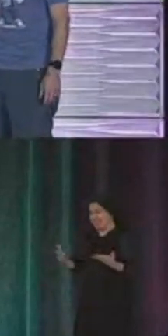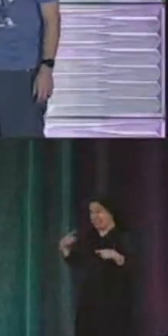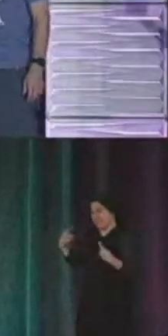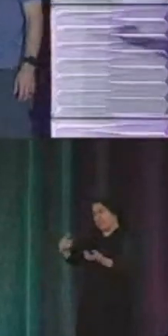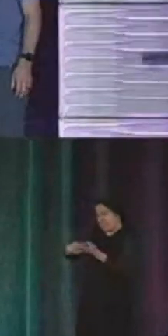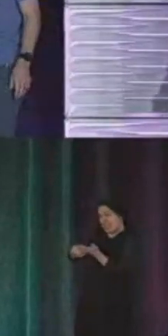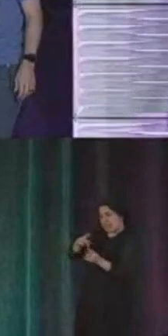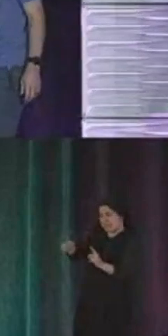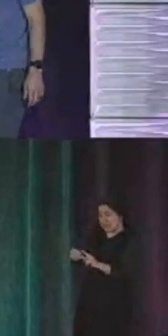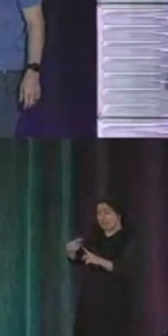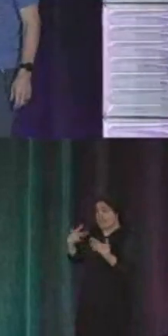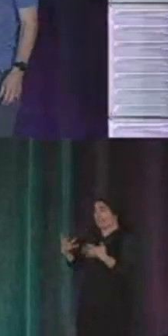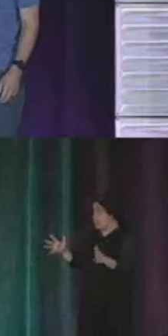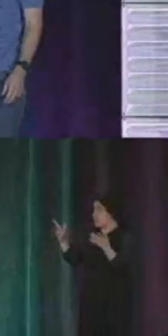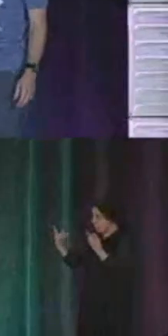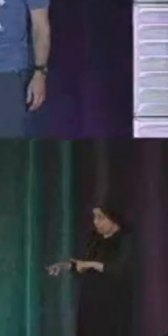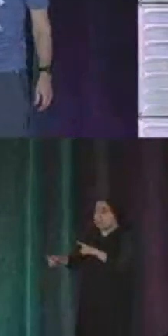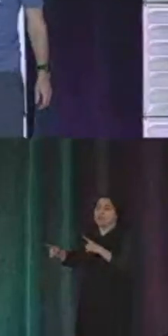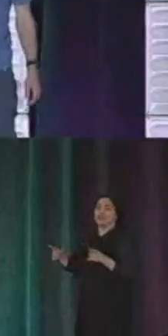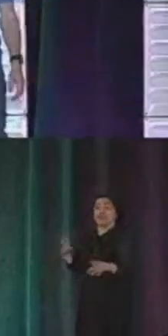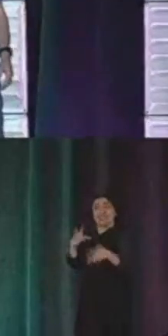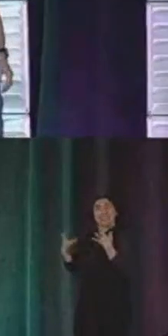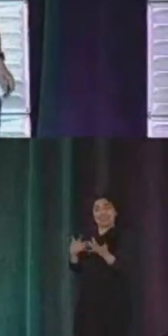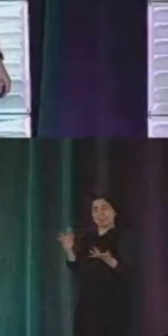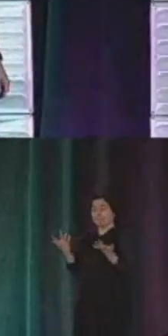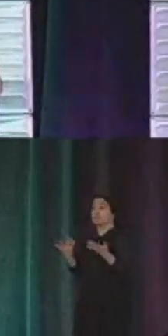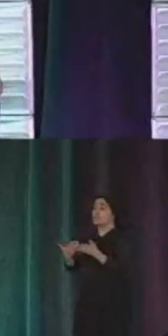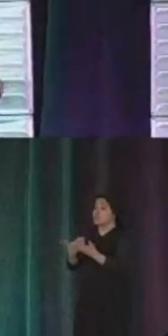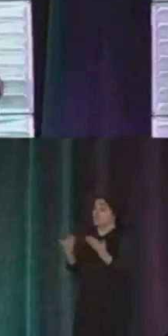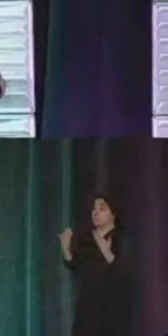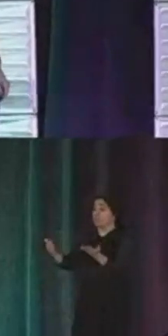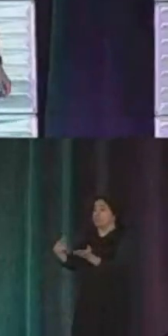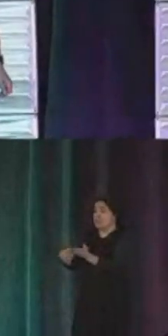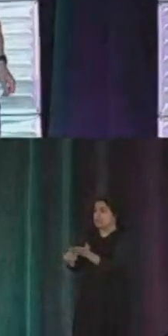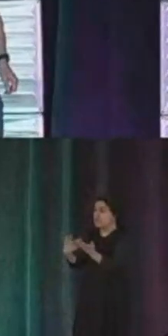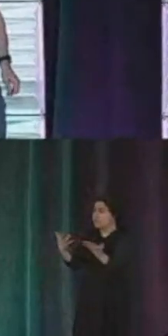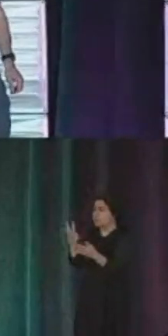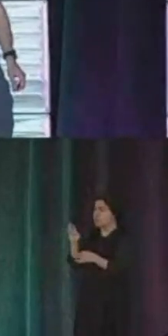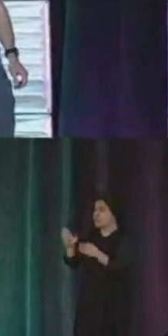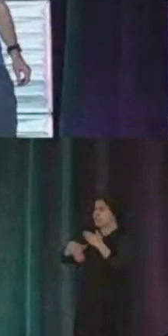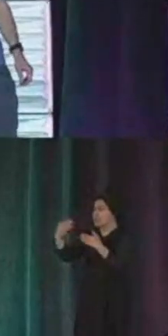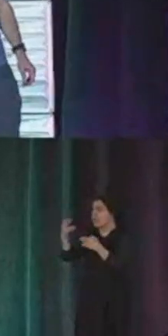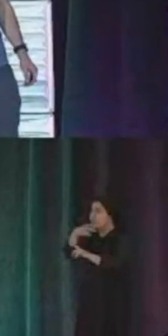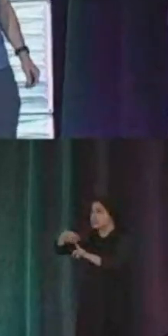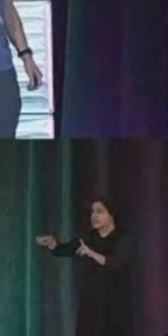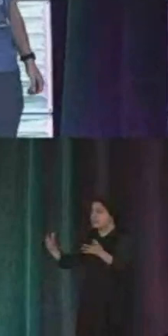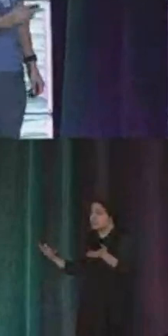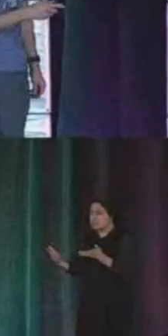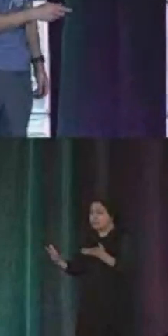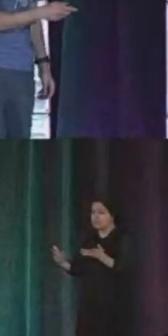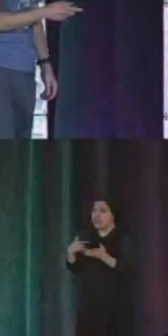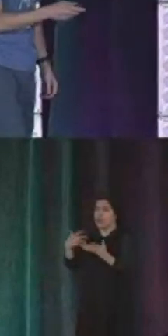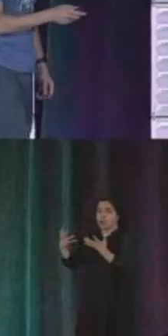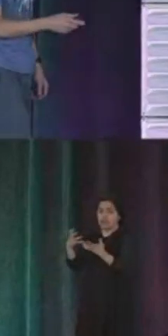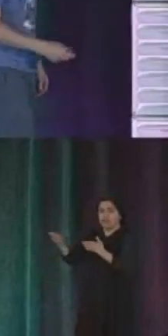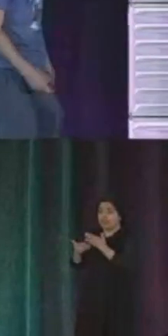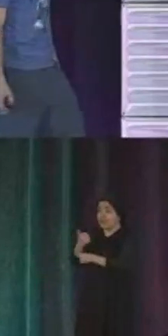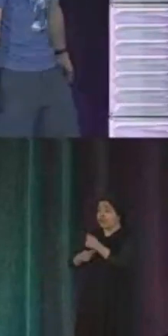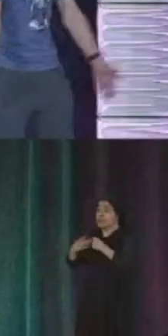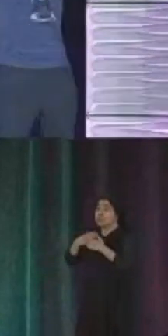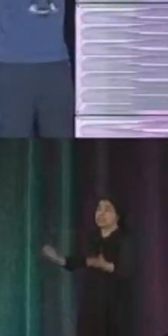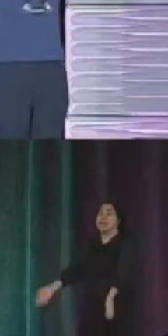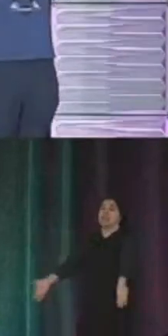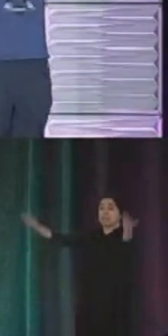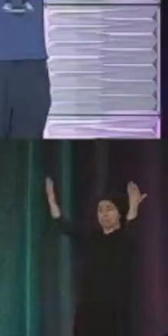about have come to pass, so that's exciting. Before we get into what the web's next transition is, though, I would like to invite everybody to please